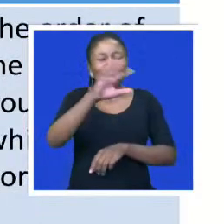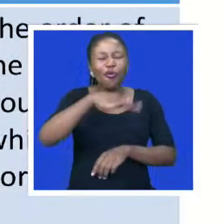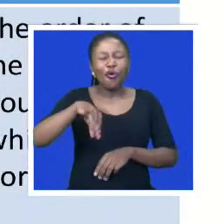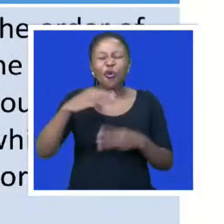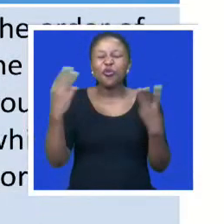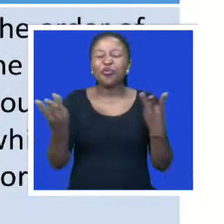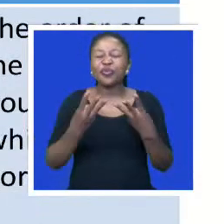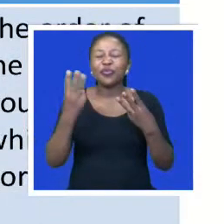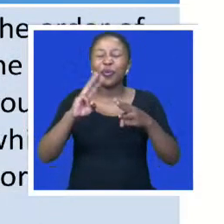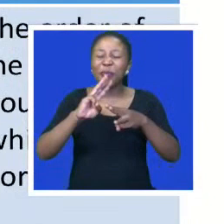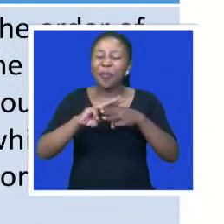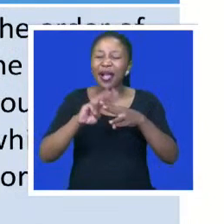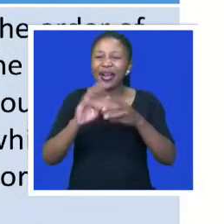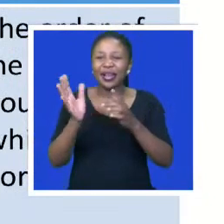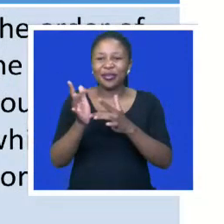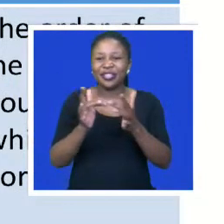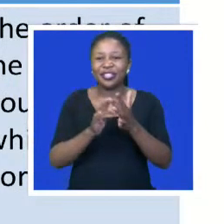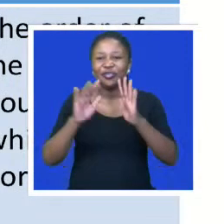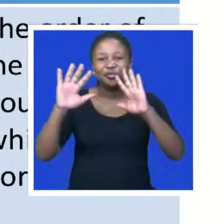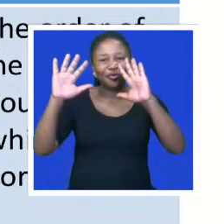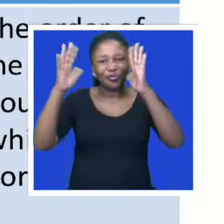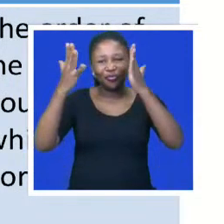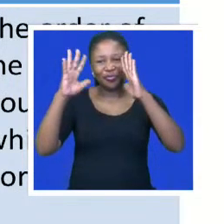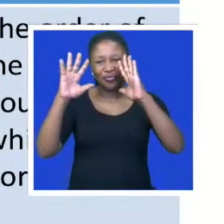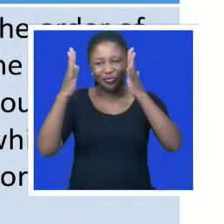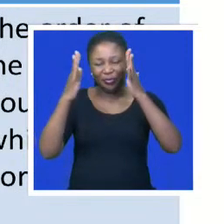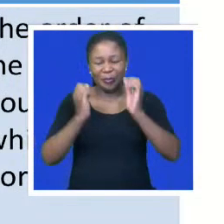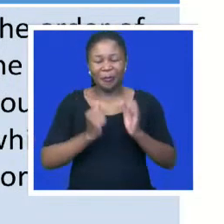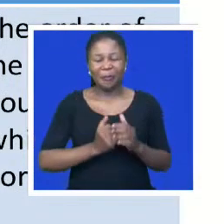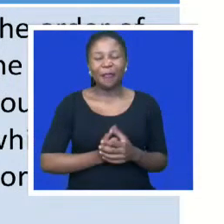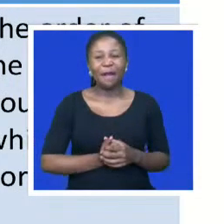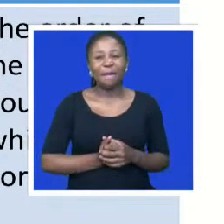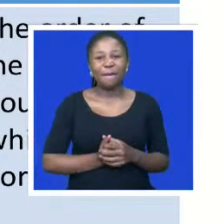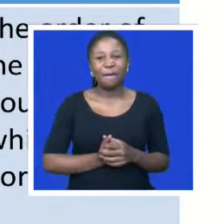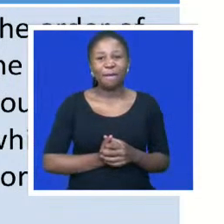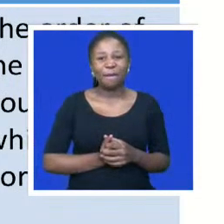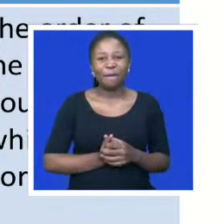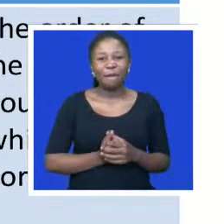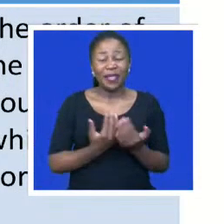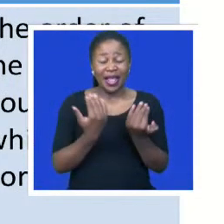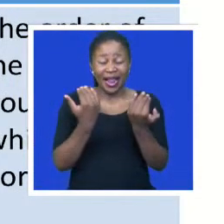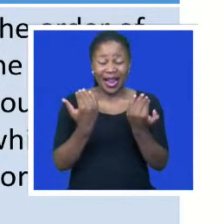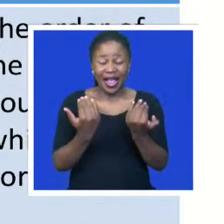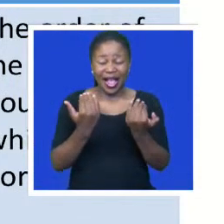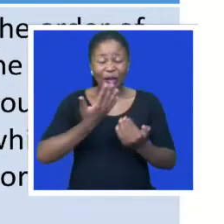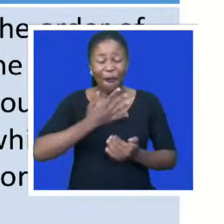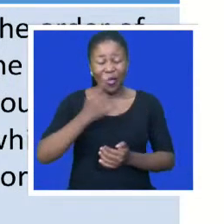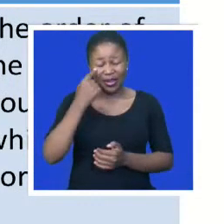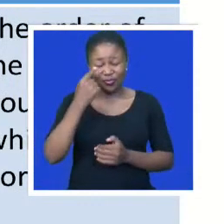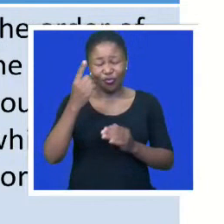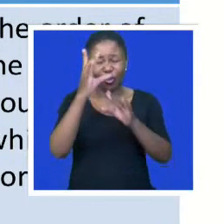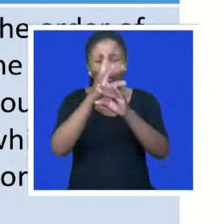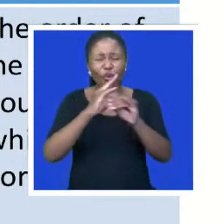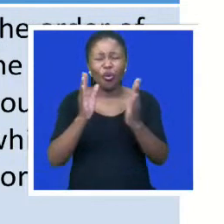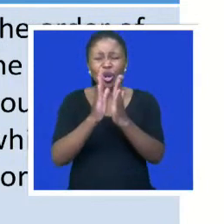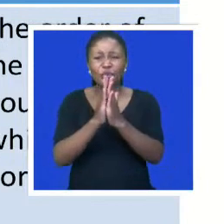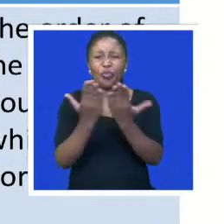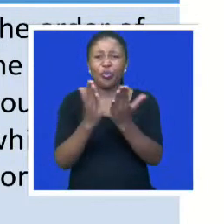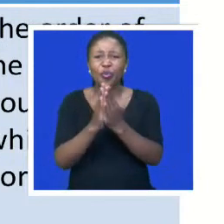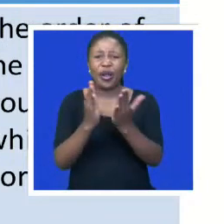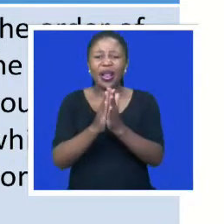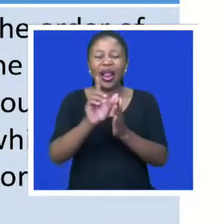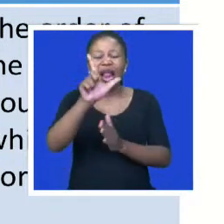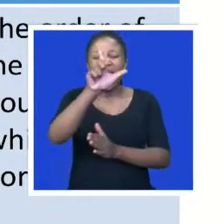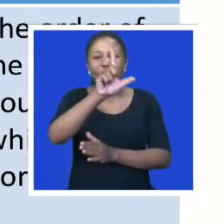Lena. Let us look at the following verses now. Luke 49 to 52.